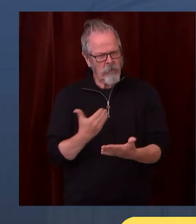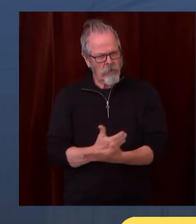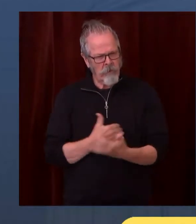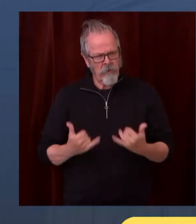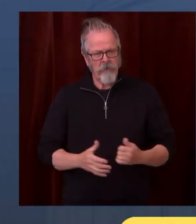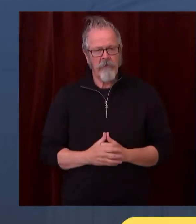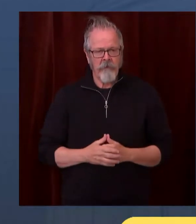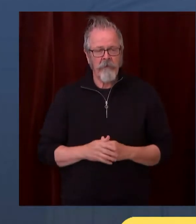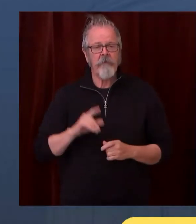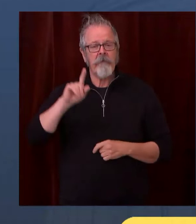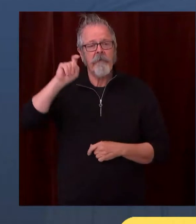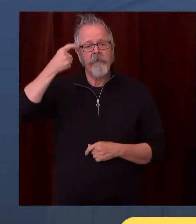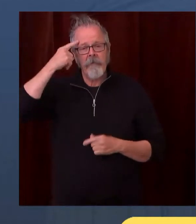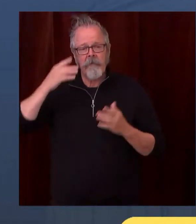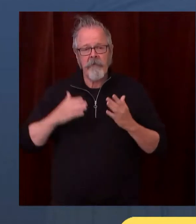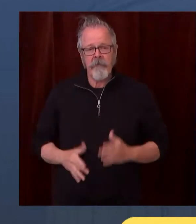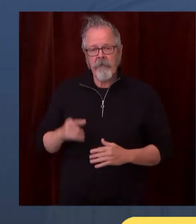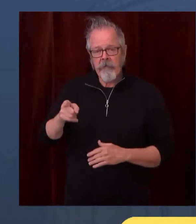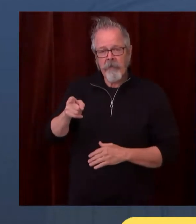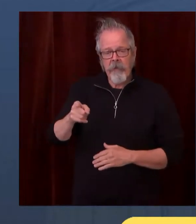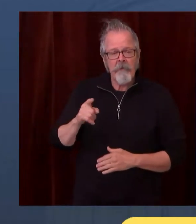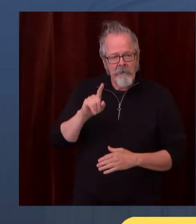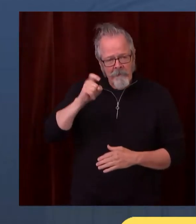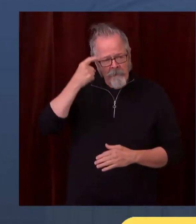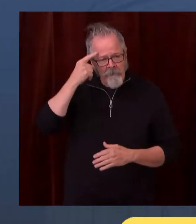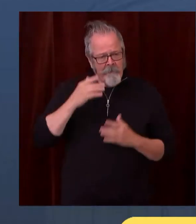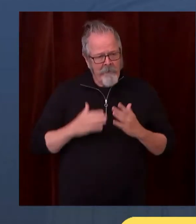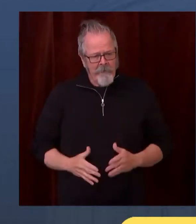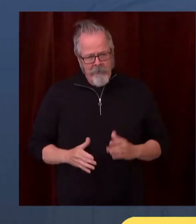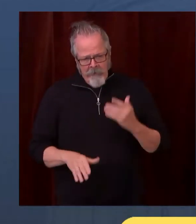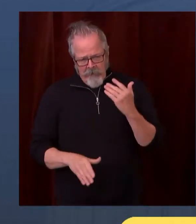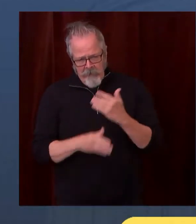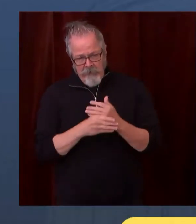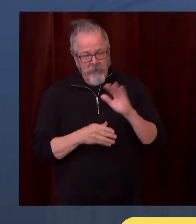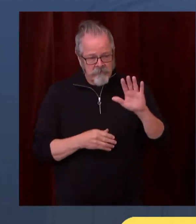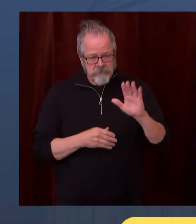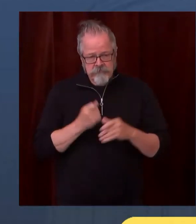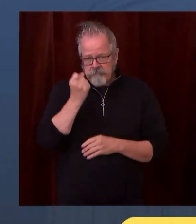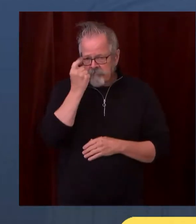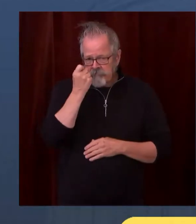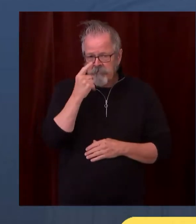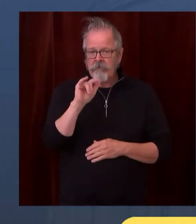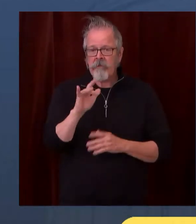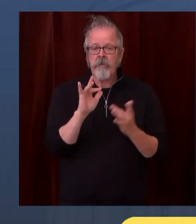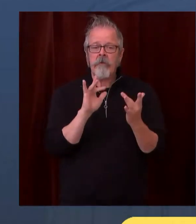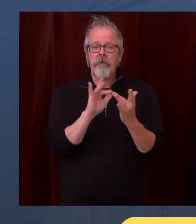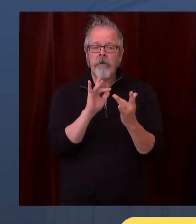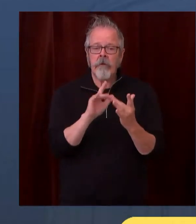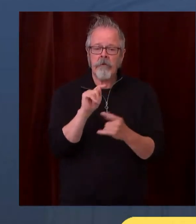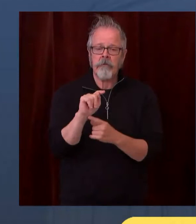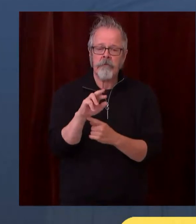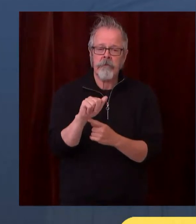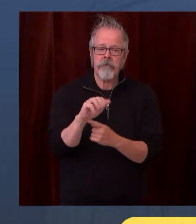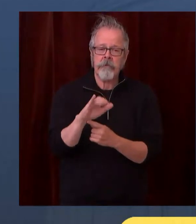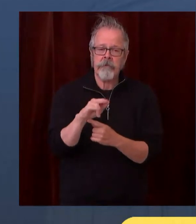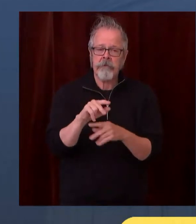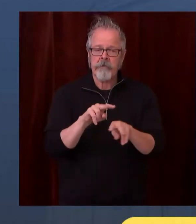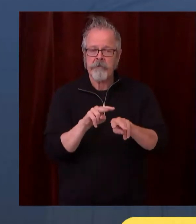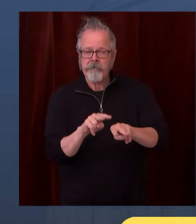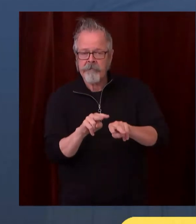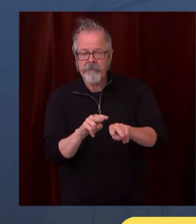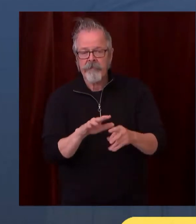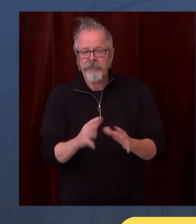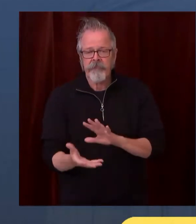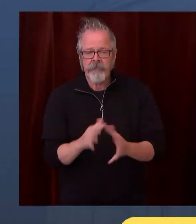contact tracers who've been trained. As you know, we've trained up maybe about 1,000 people in advance of this. So we have